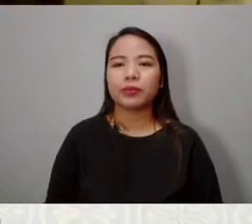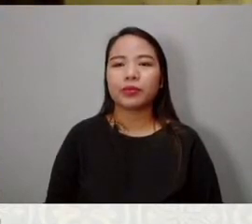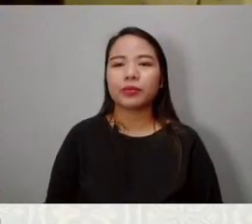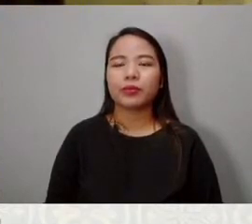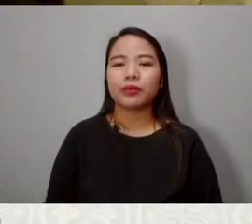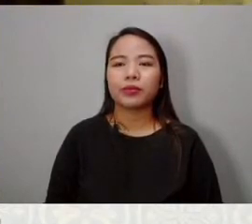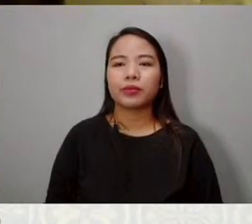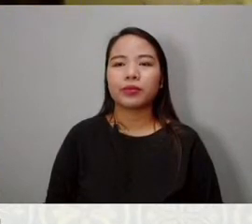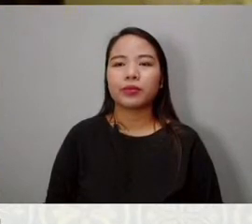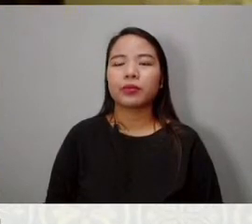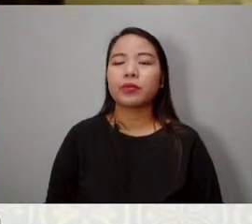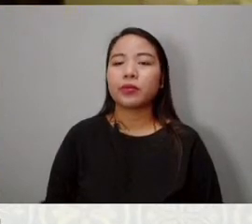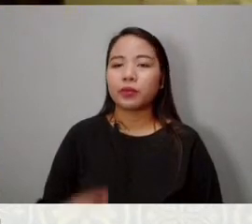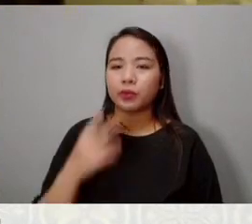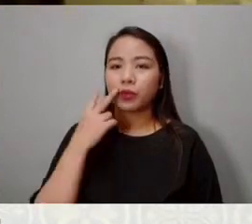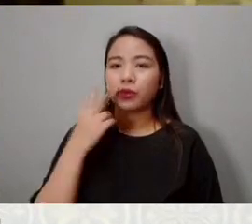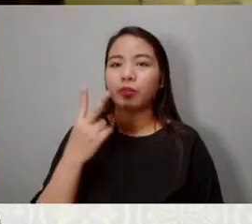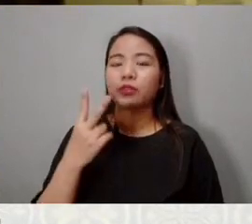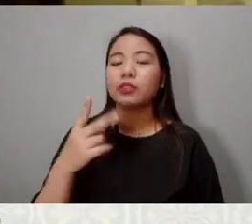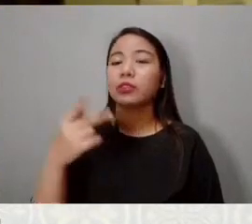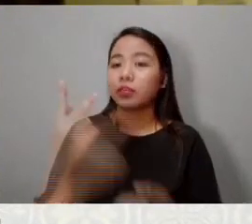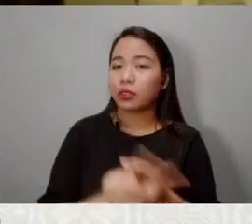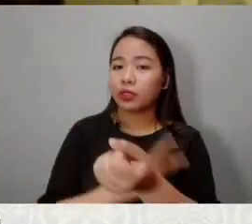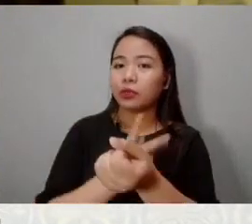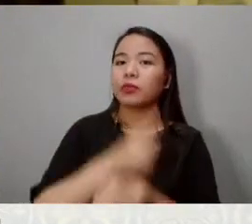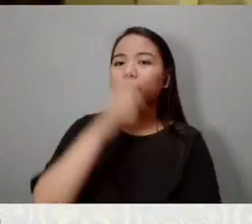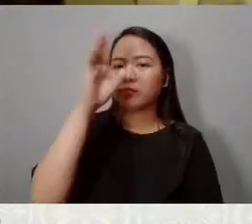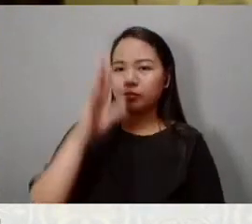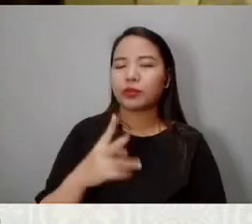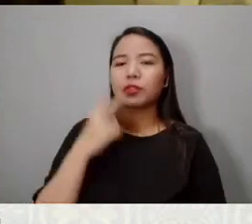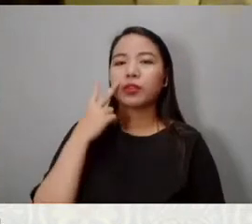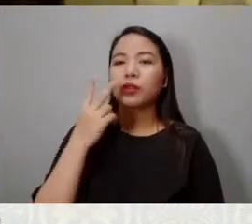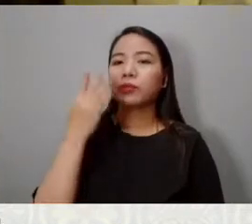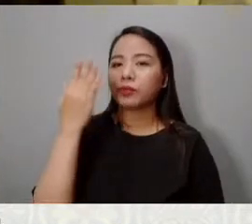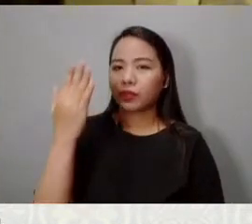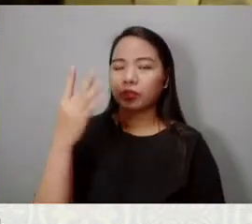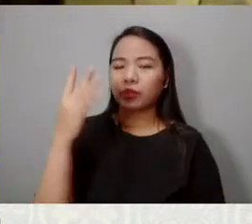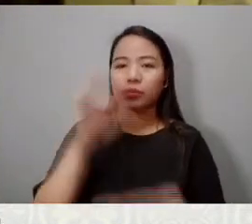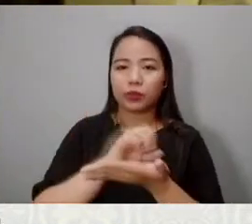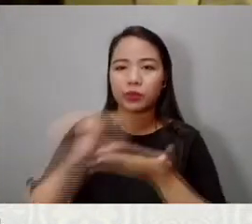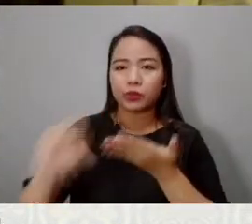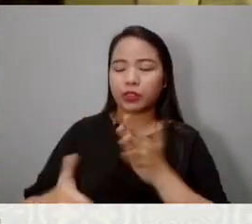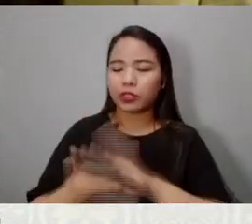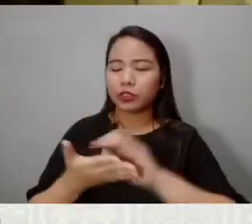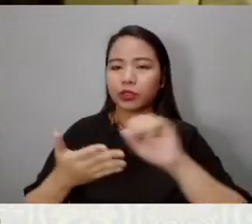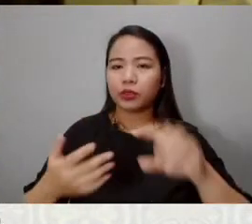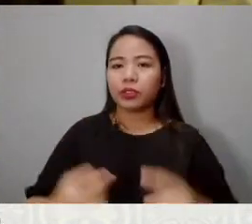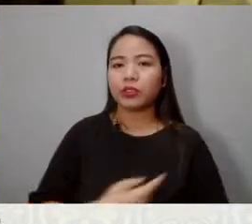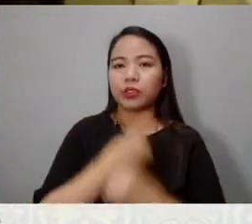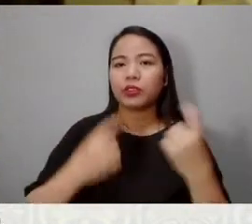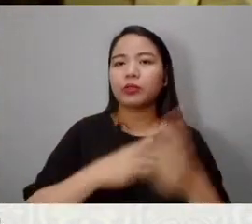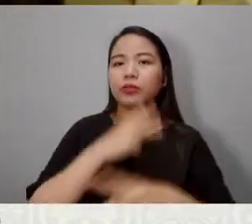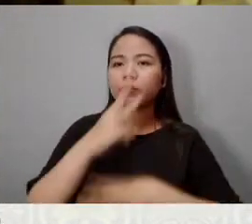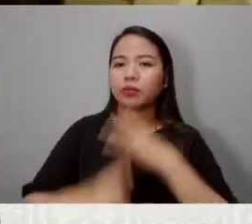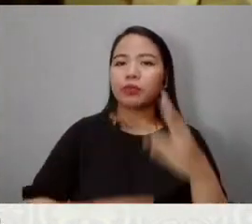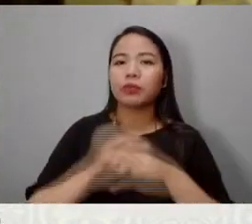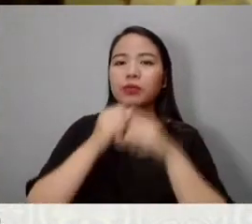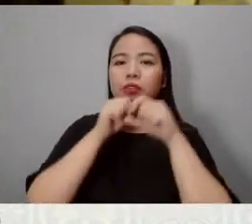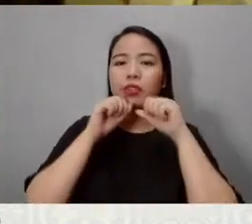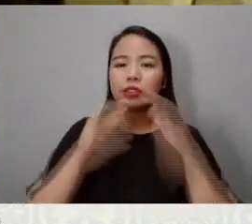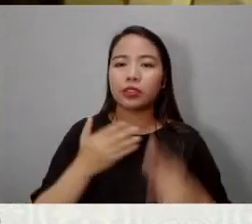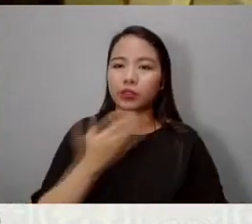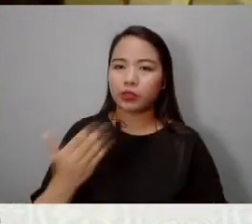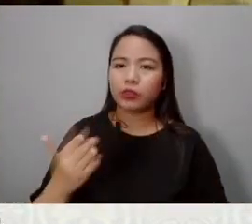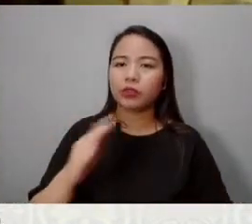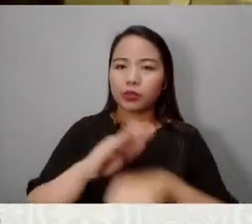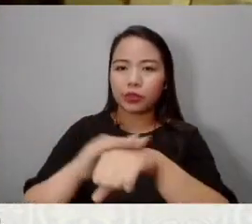Behold the Lamb of God. Behold him who takes away the sins of the world. Blessed are those called to the supper of